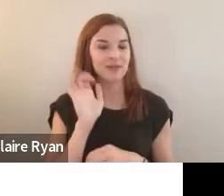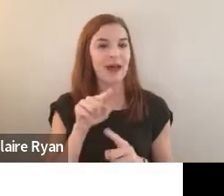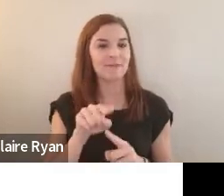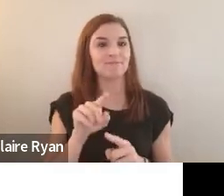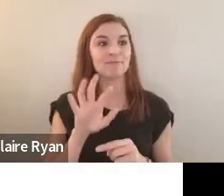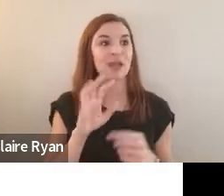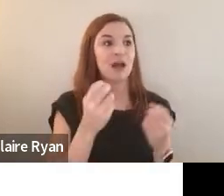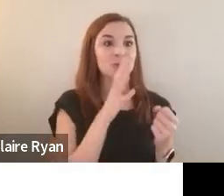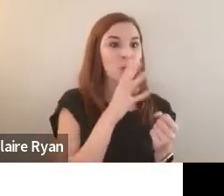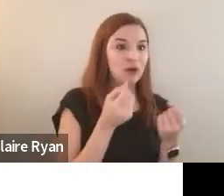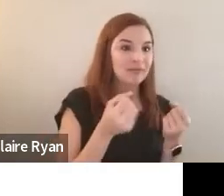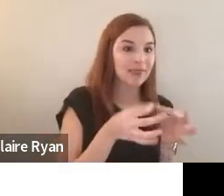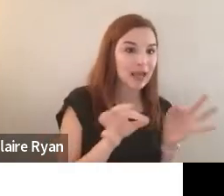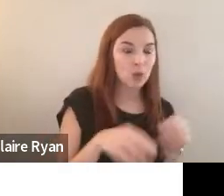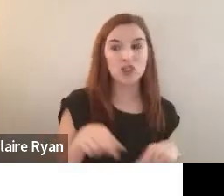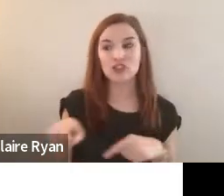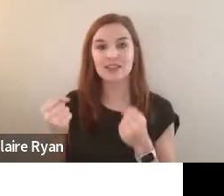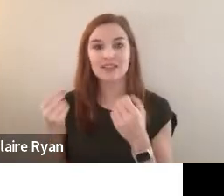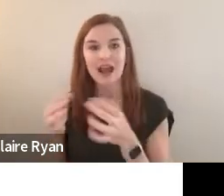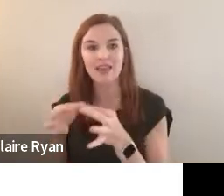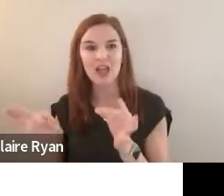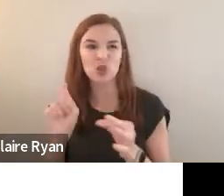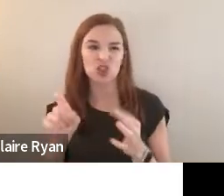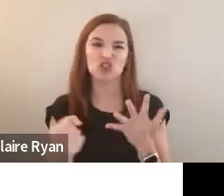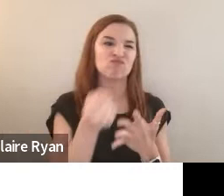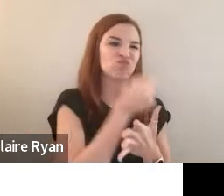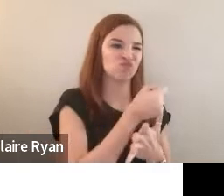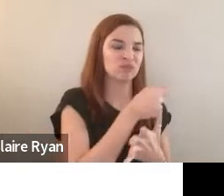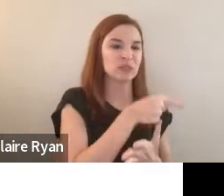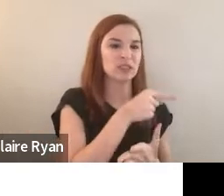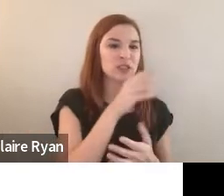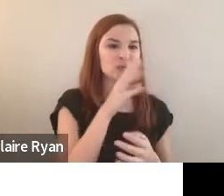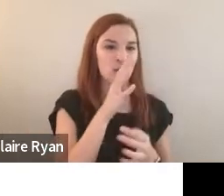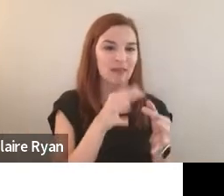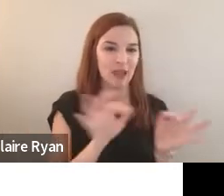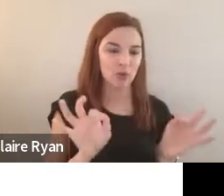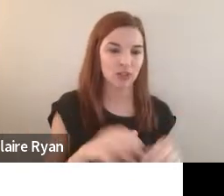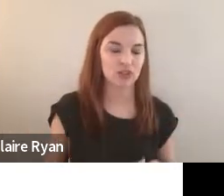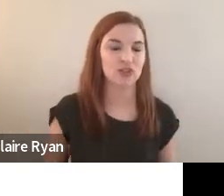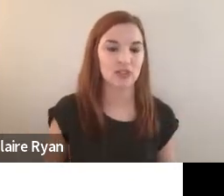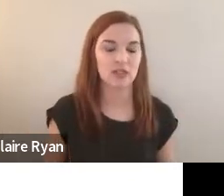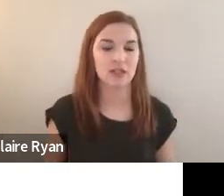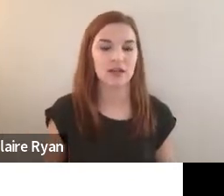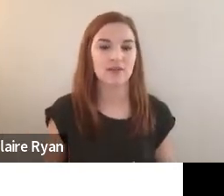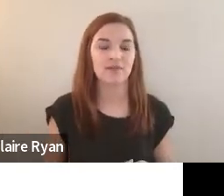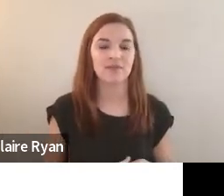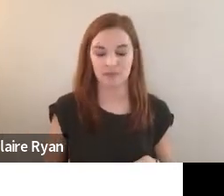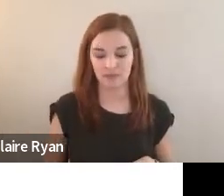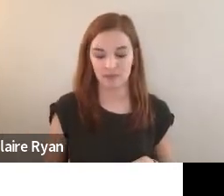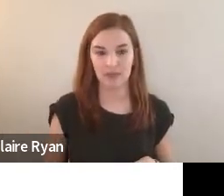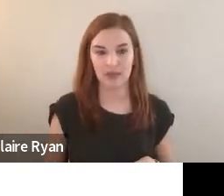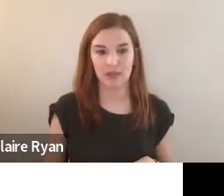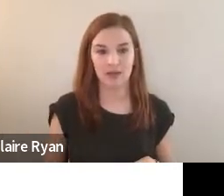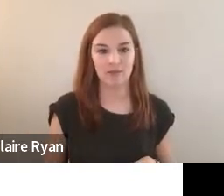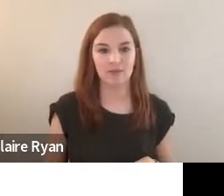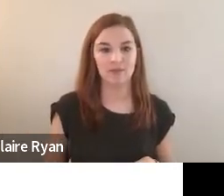Now, the next harmful assumption that is often made is that spoken language should be prioritized over